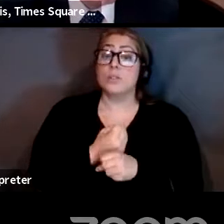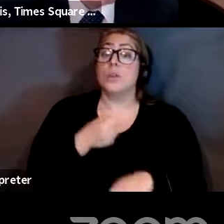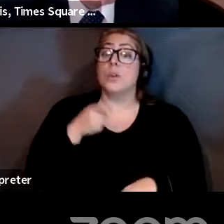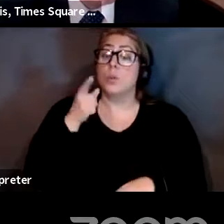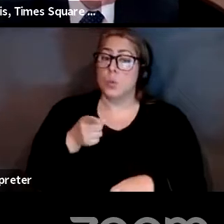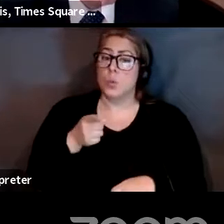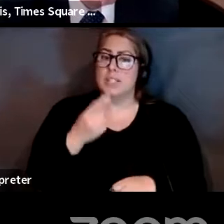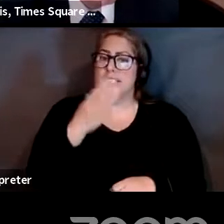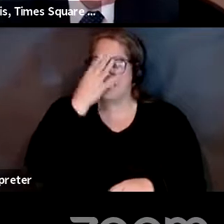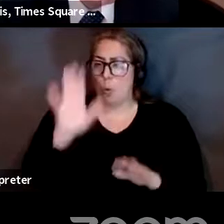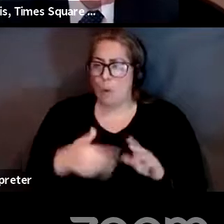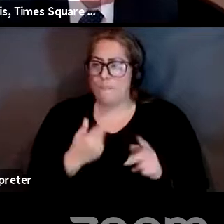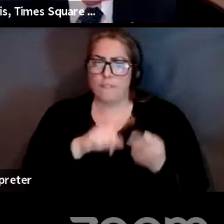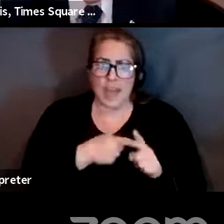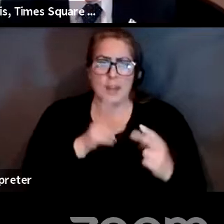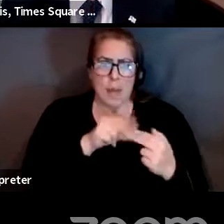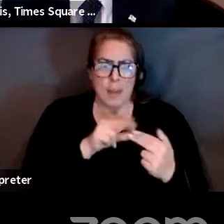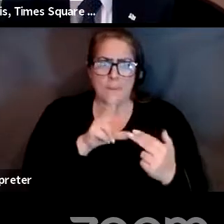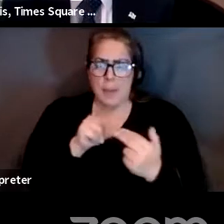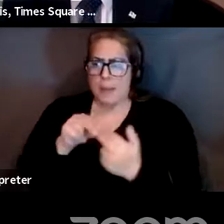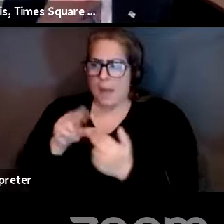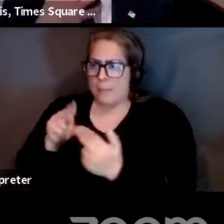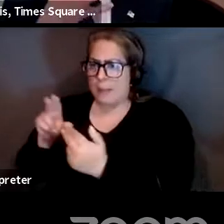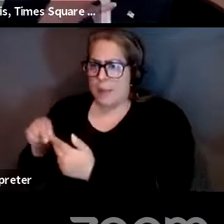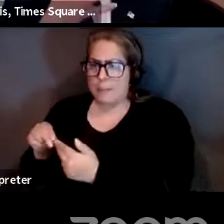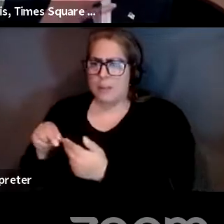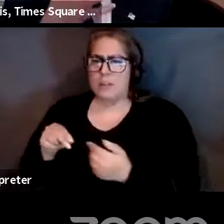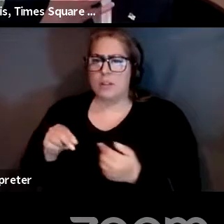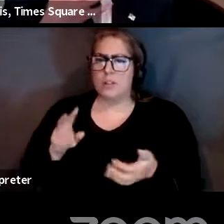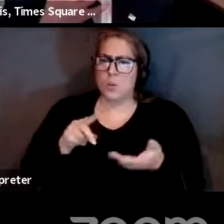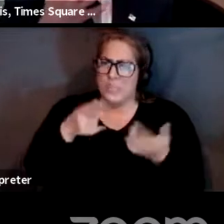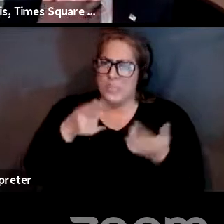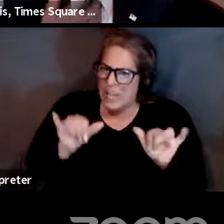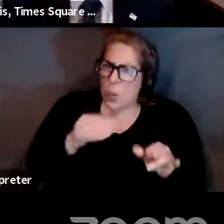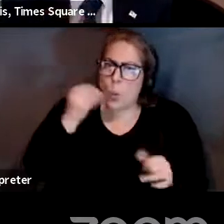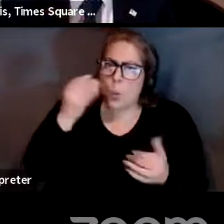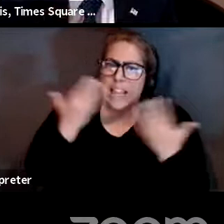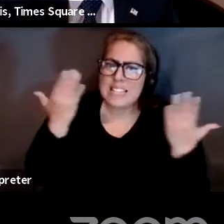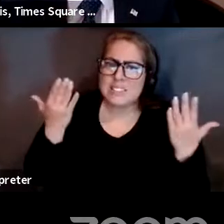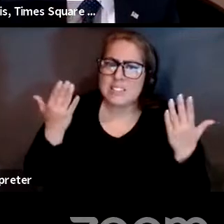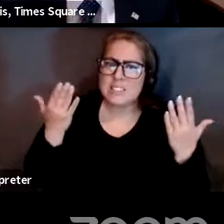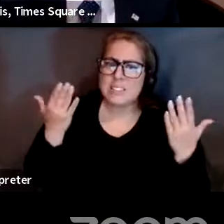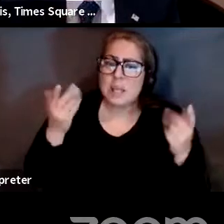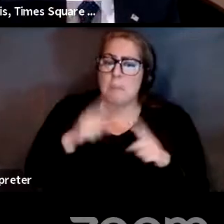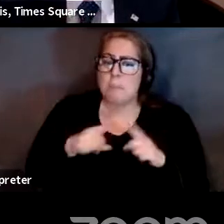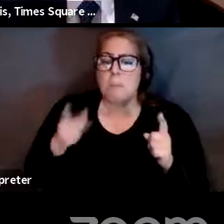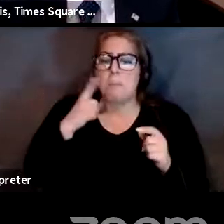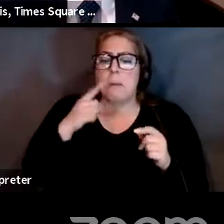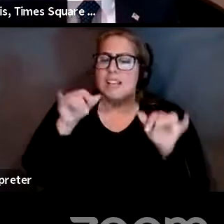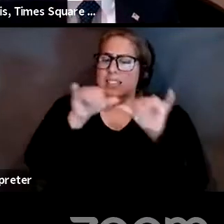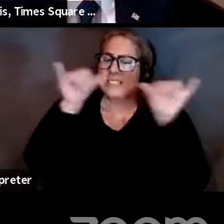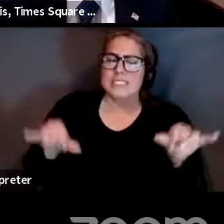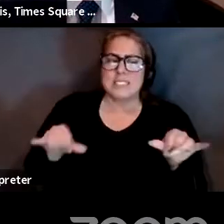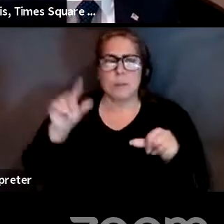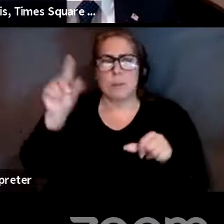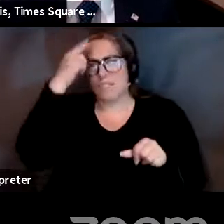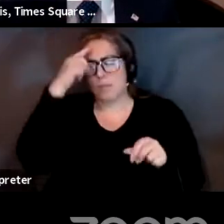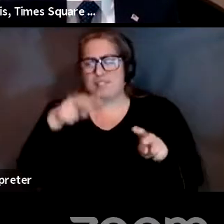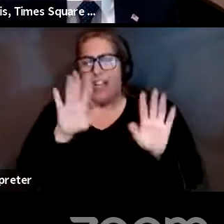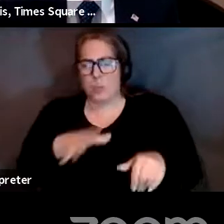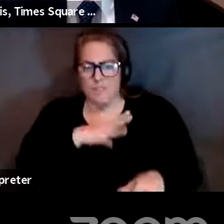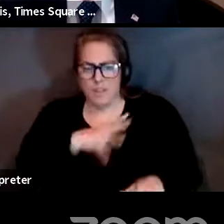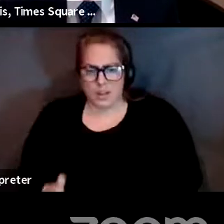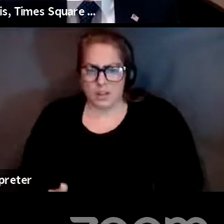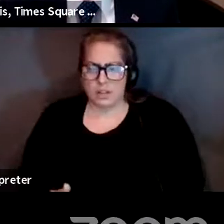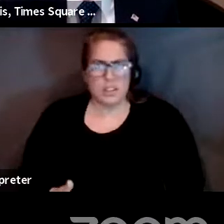but you still don't qualify for supportive housing because you have not been in a DHS shelter. And that is just absolutely ridiculous. We should